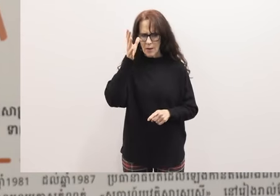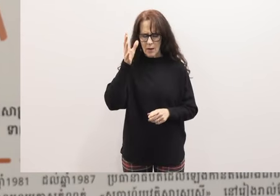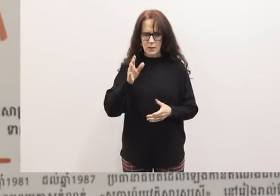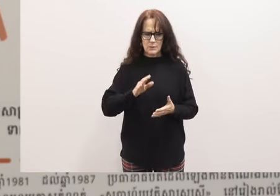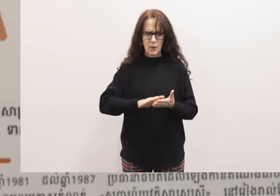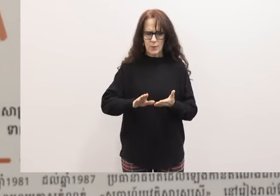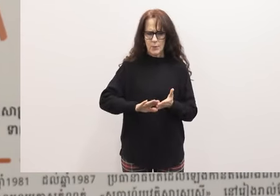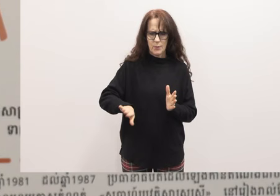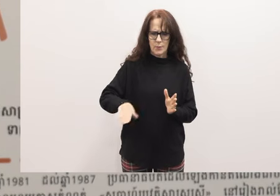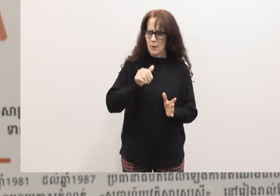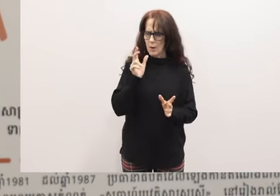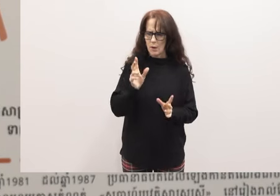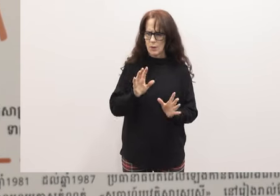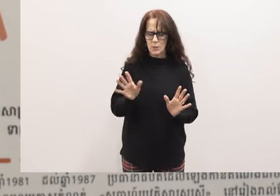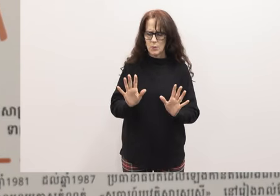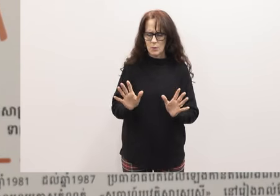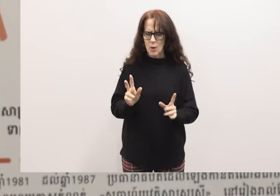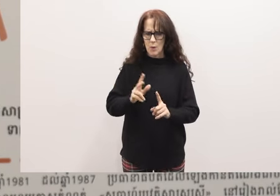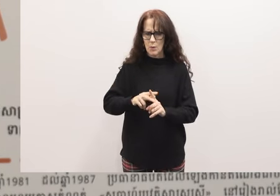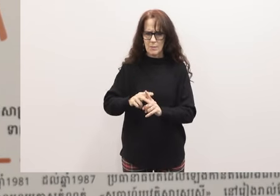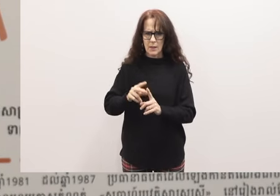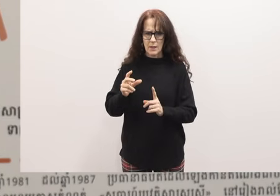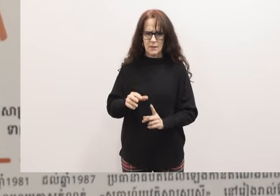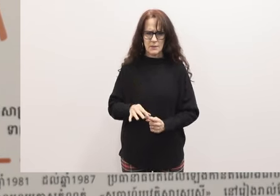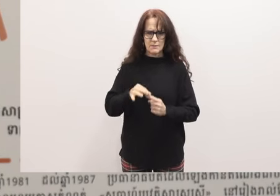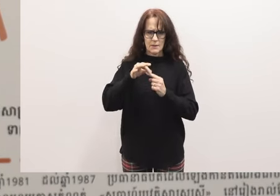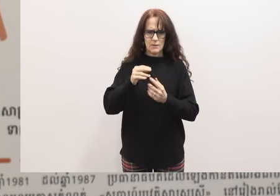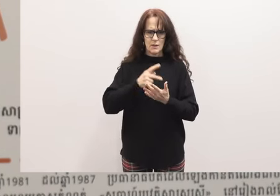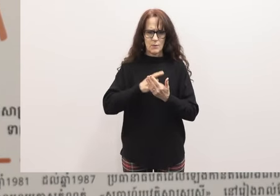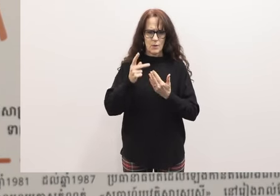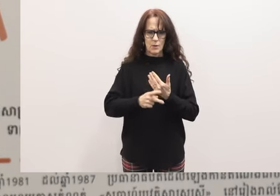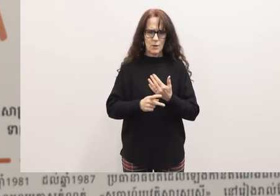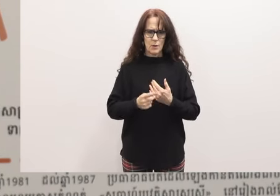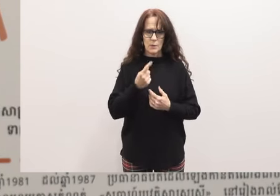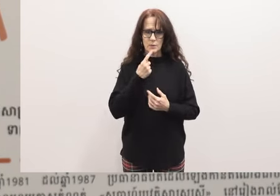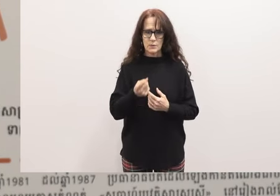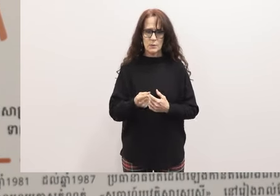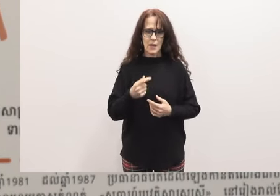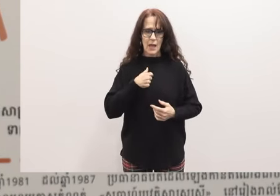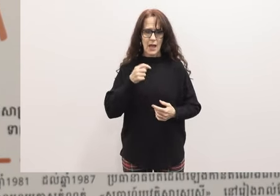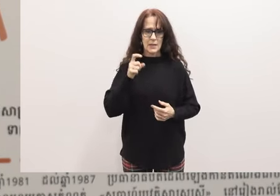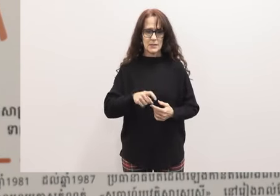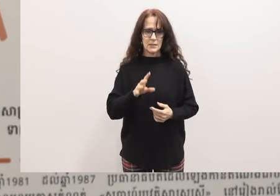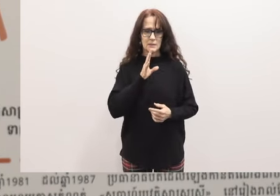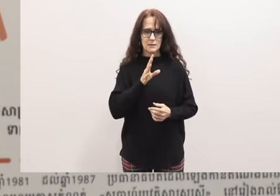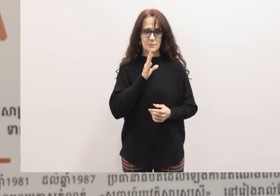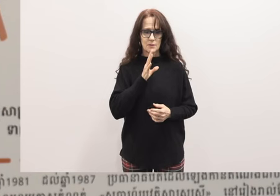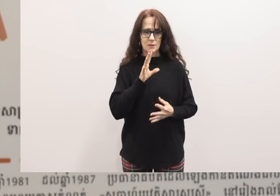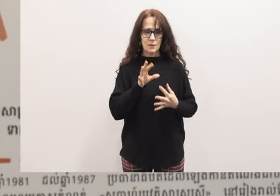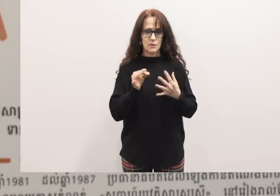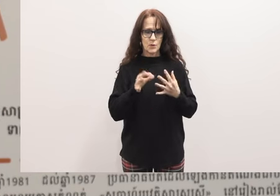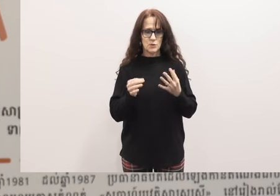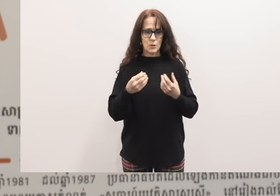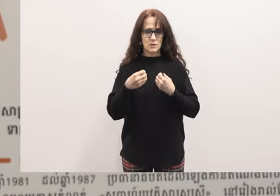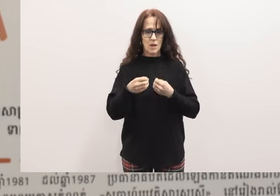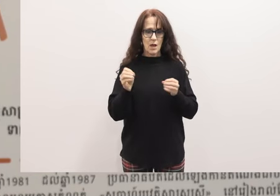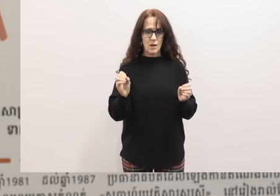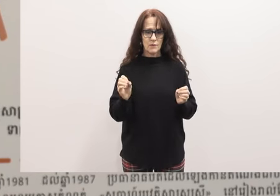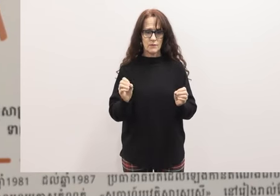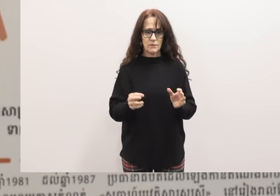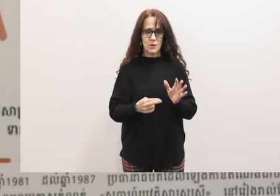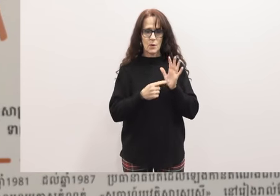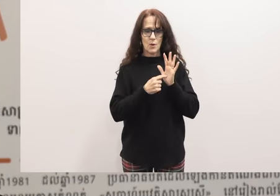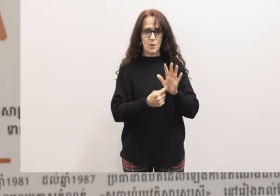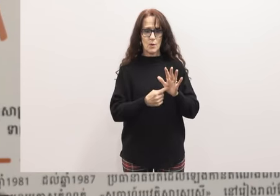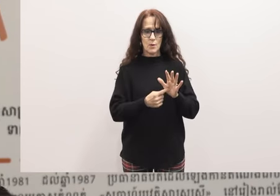from applying to these specialized magnet programs, I was told that I needed to speak to the choice office because